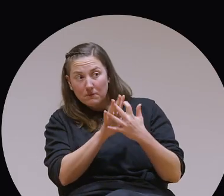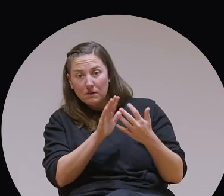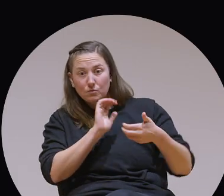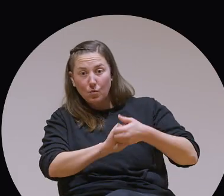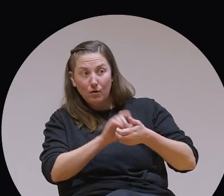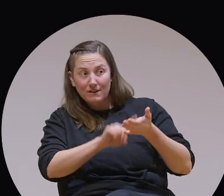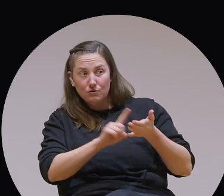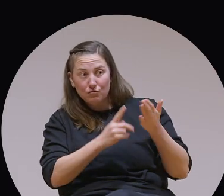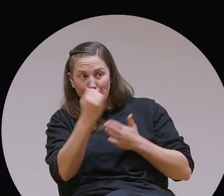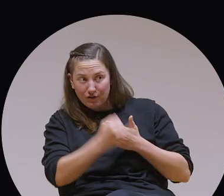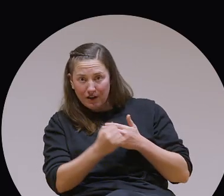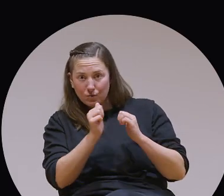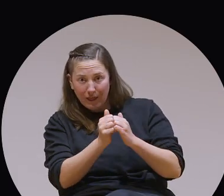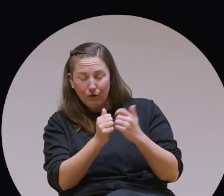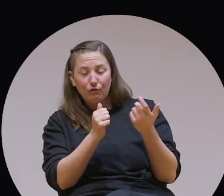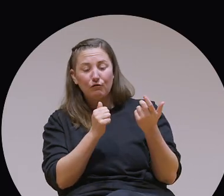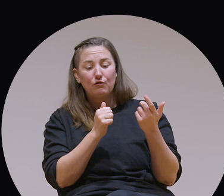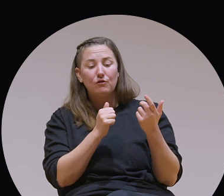you, with the